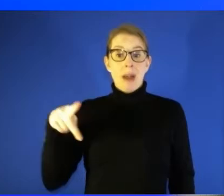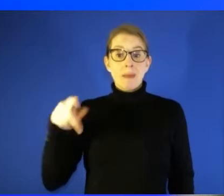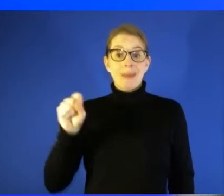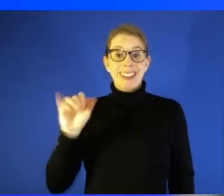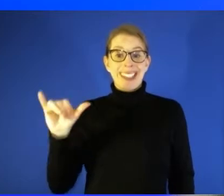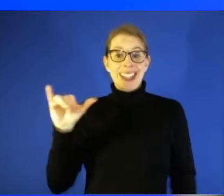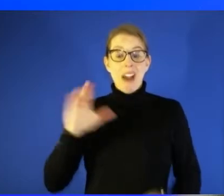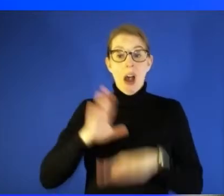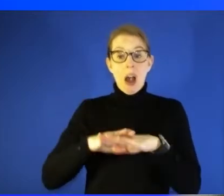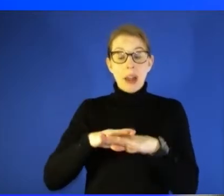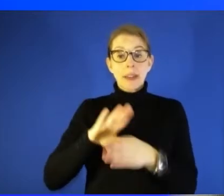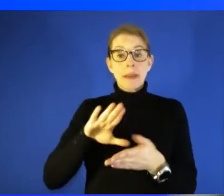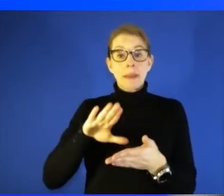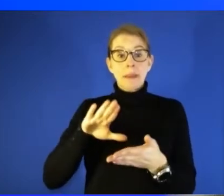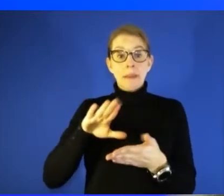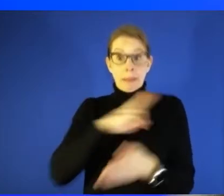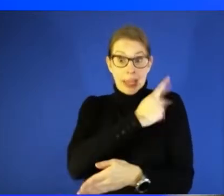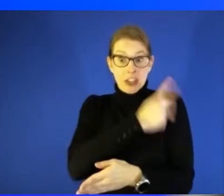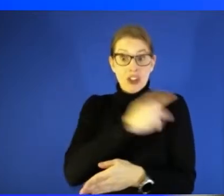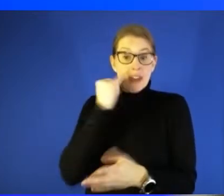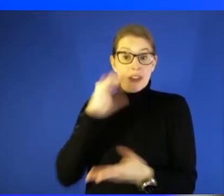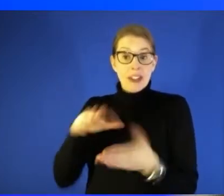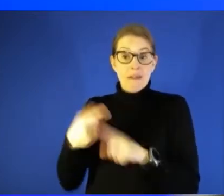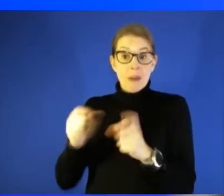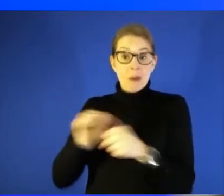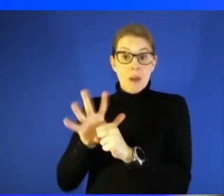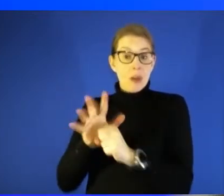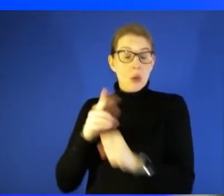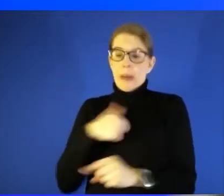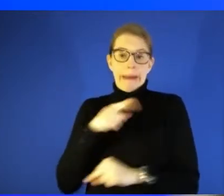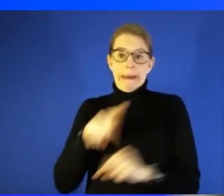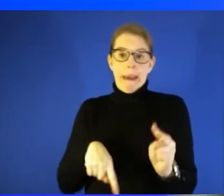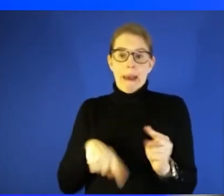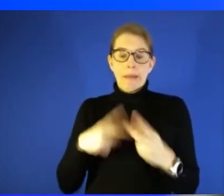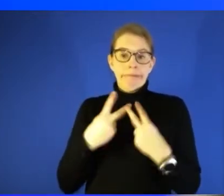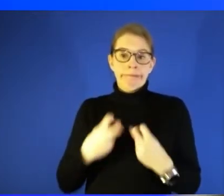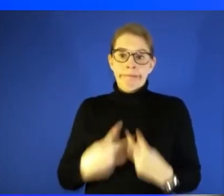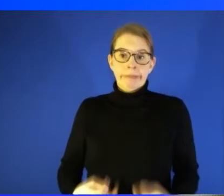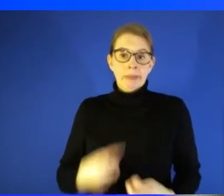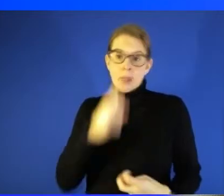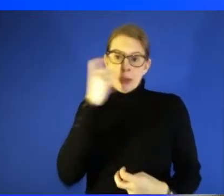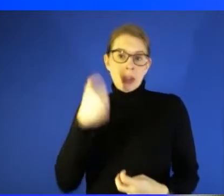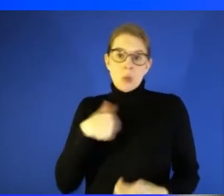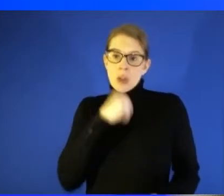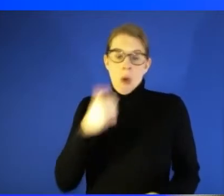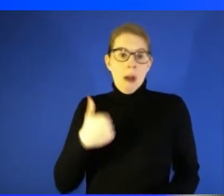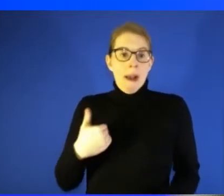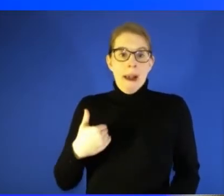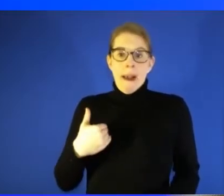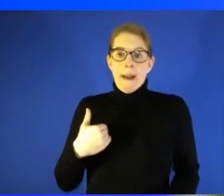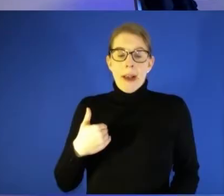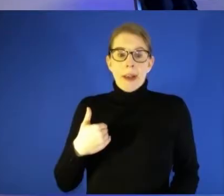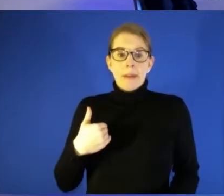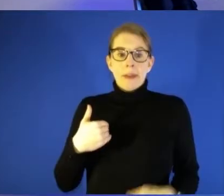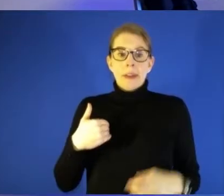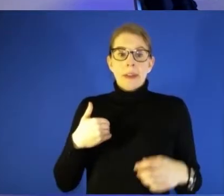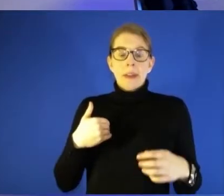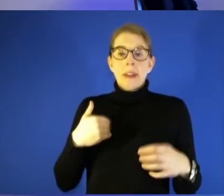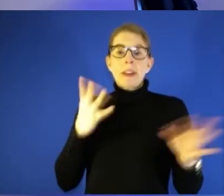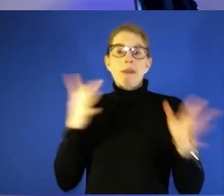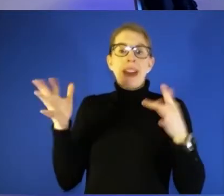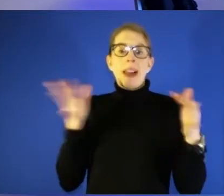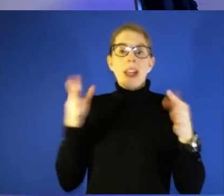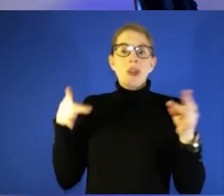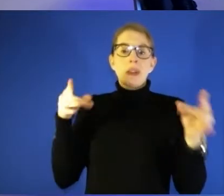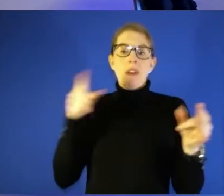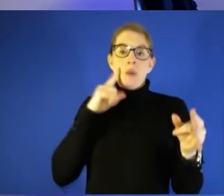COVID, we're not able to do autopsies on them because we don't have the ventilation set up to do that. So they would be sent somewhere